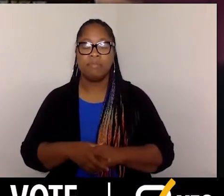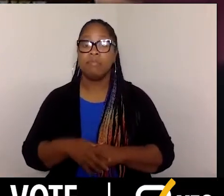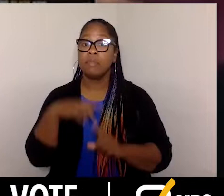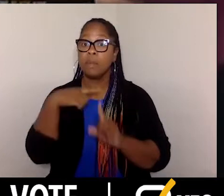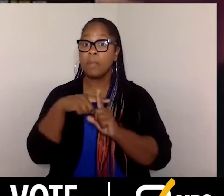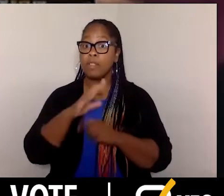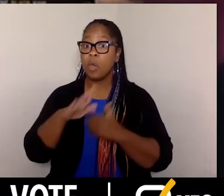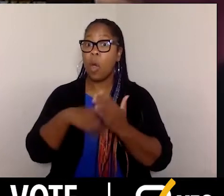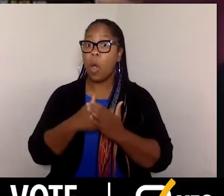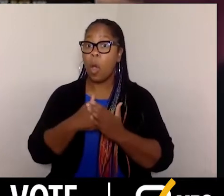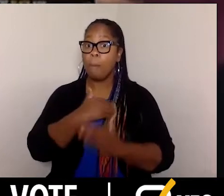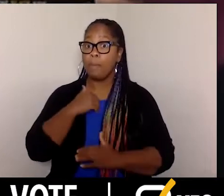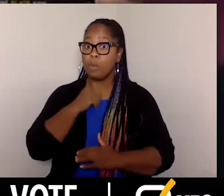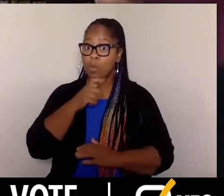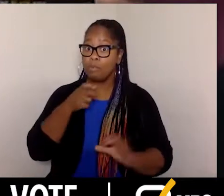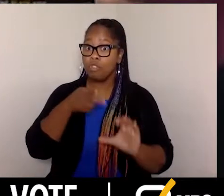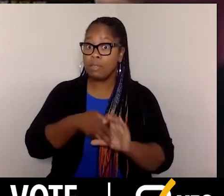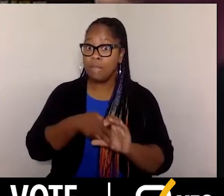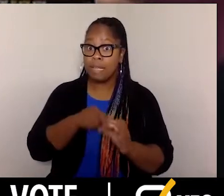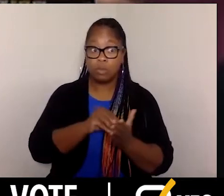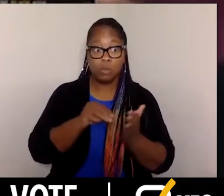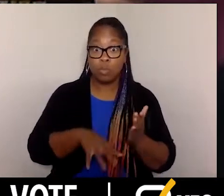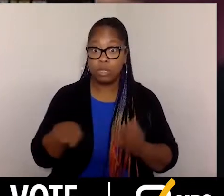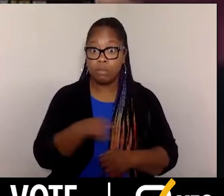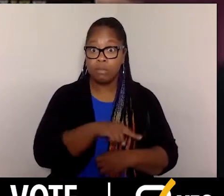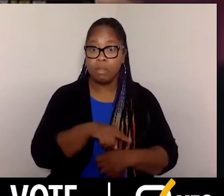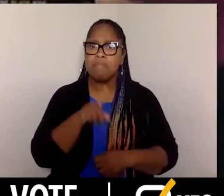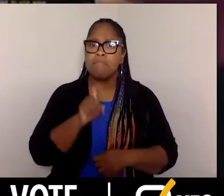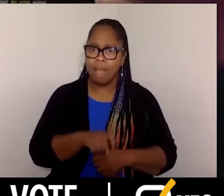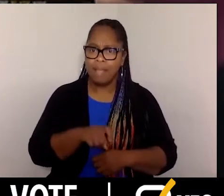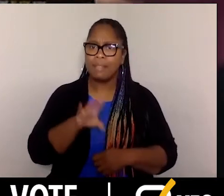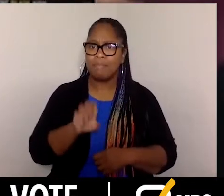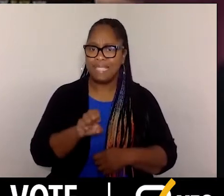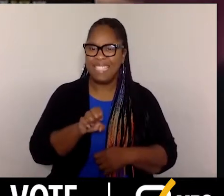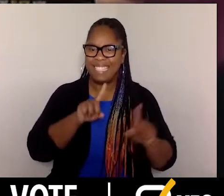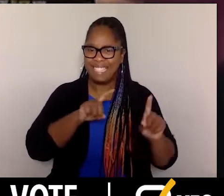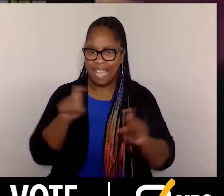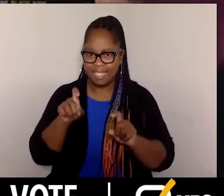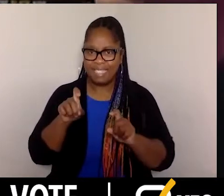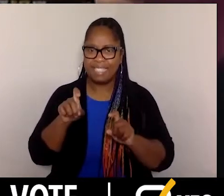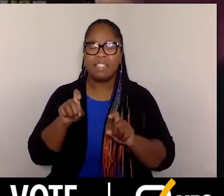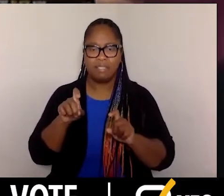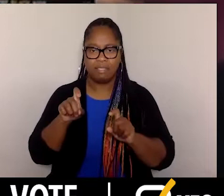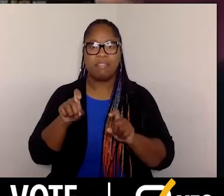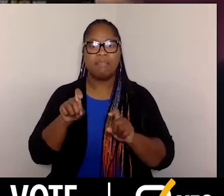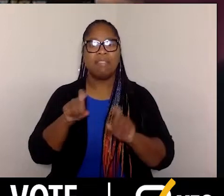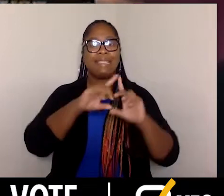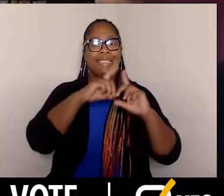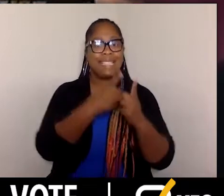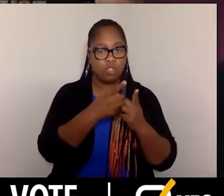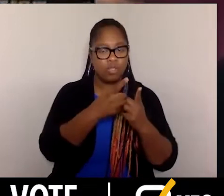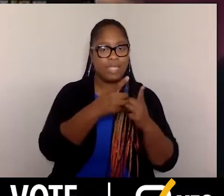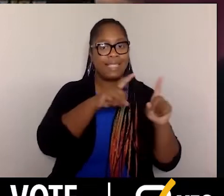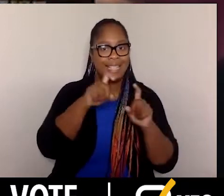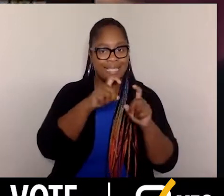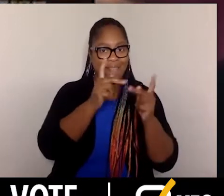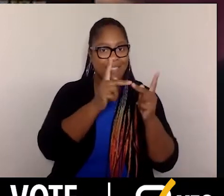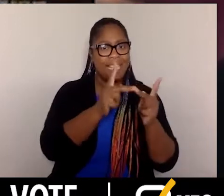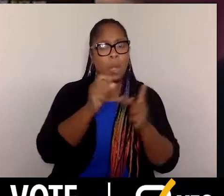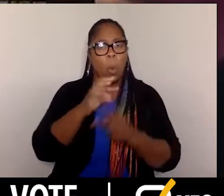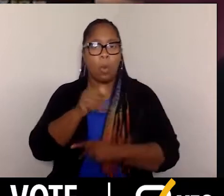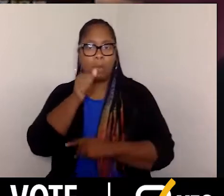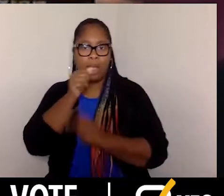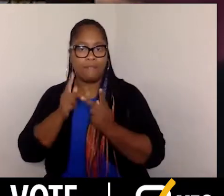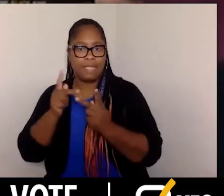and students must be tested at a district testing facility or private facility and